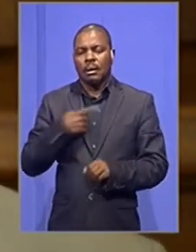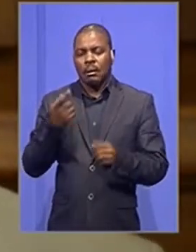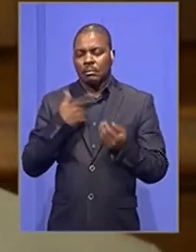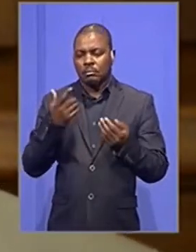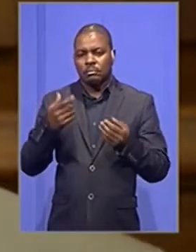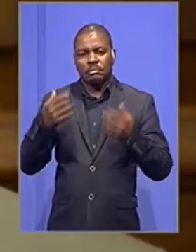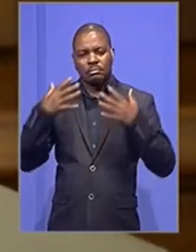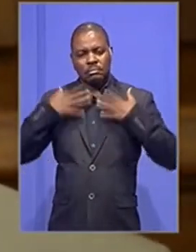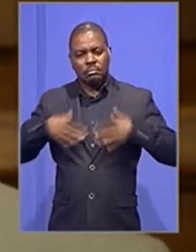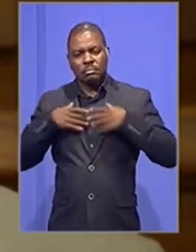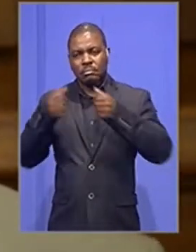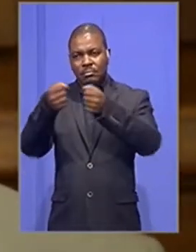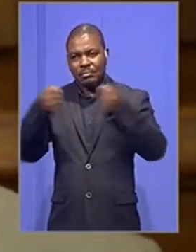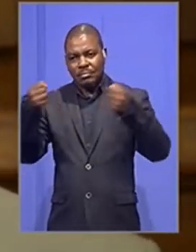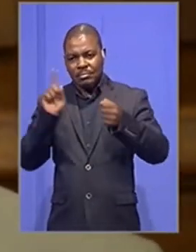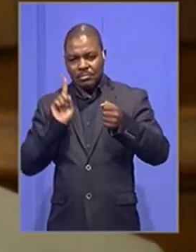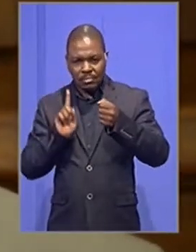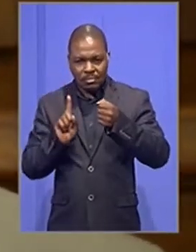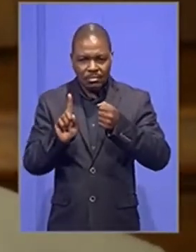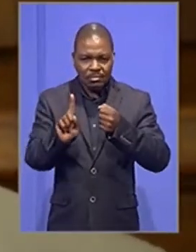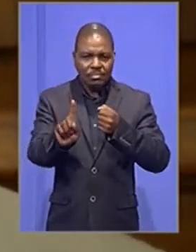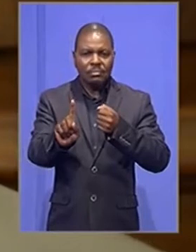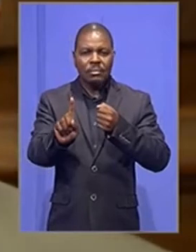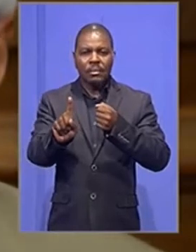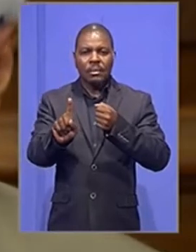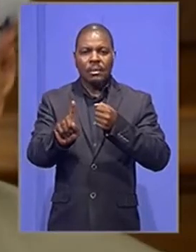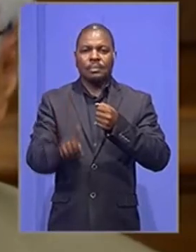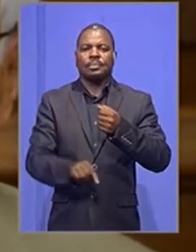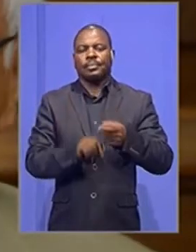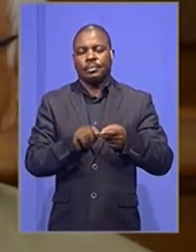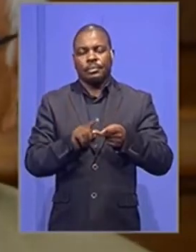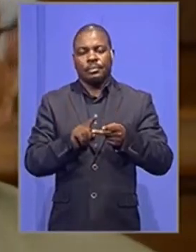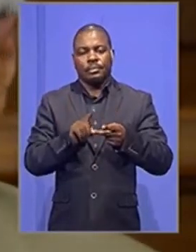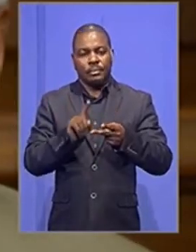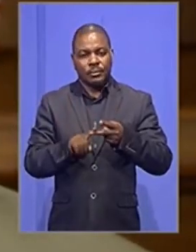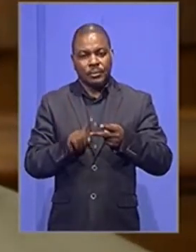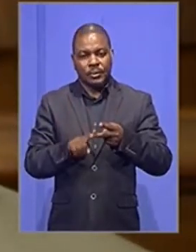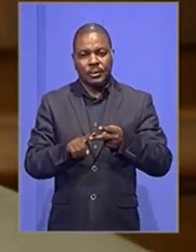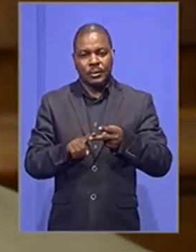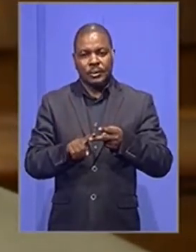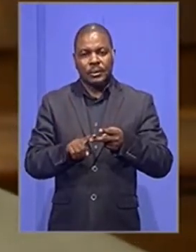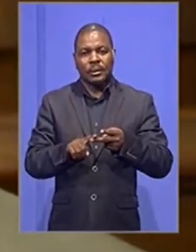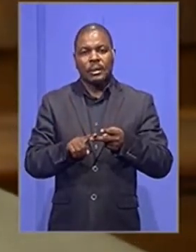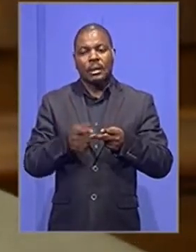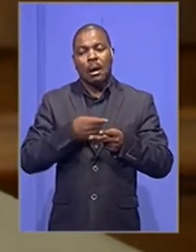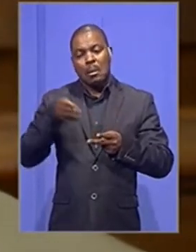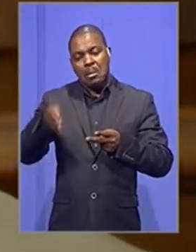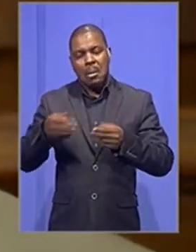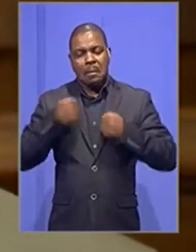and dress room, or what you call it, with a bath and